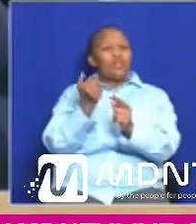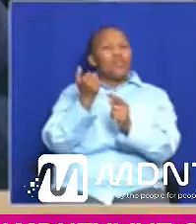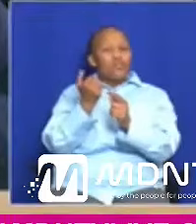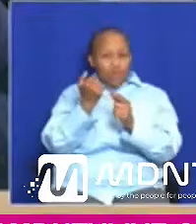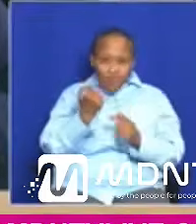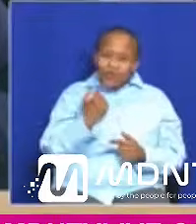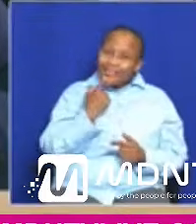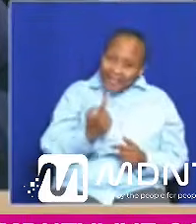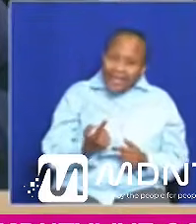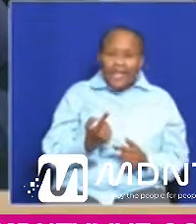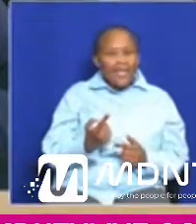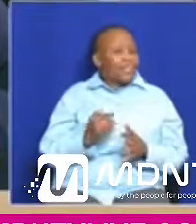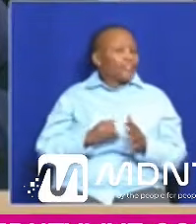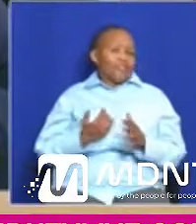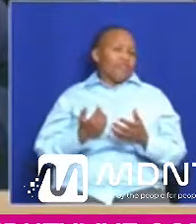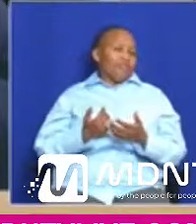say.